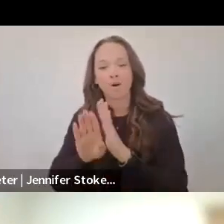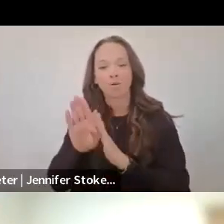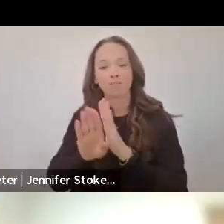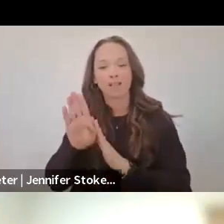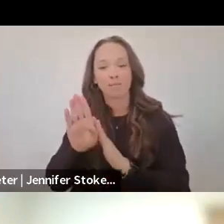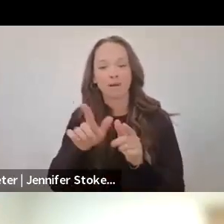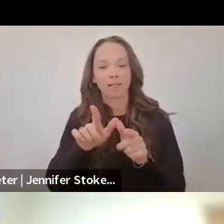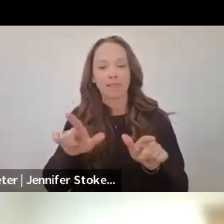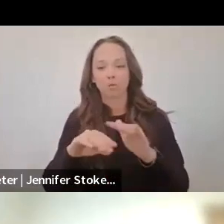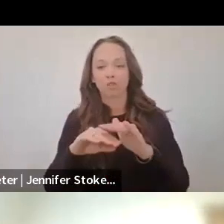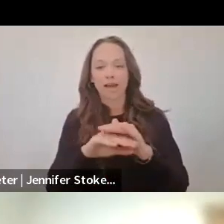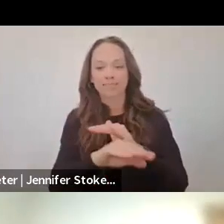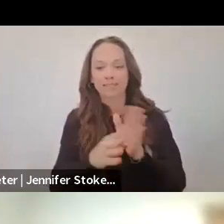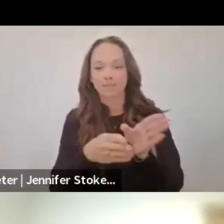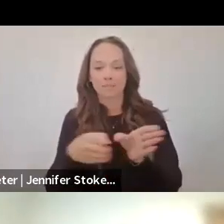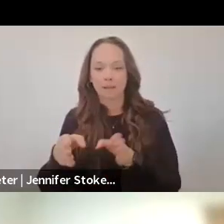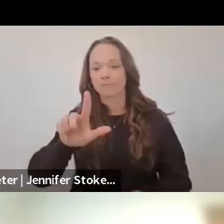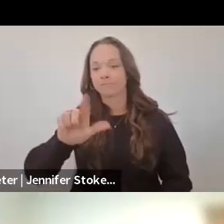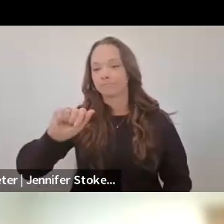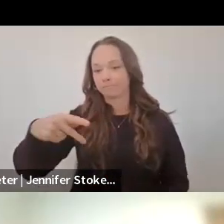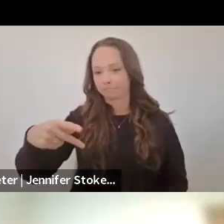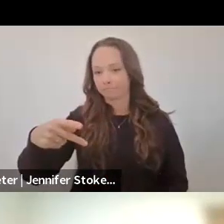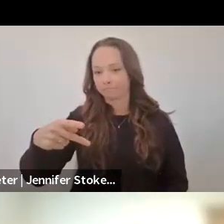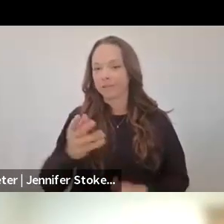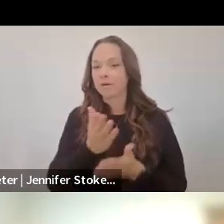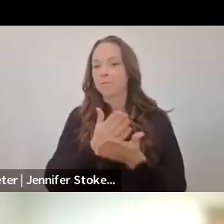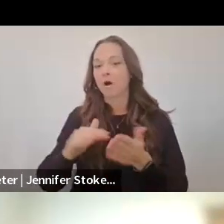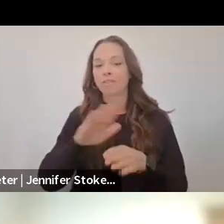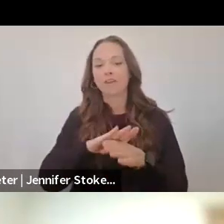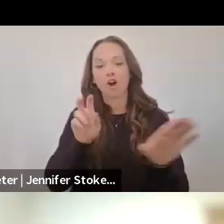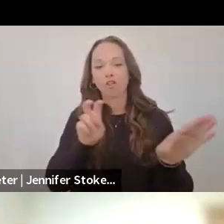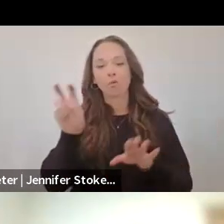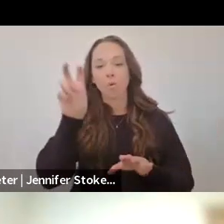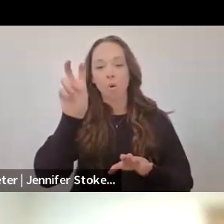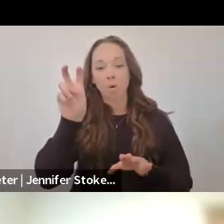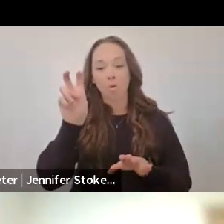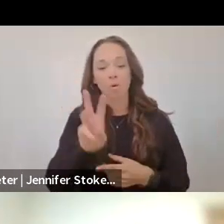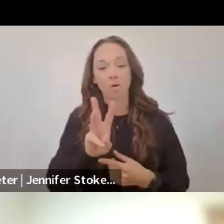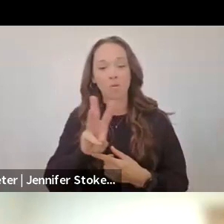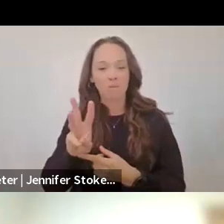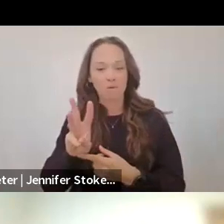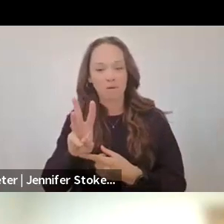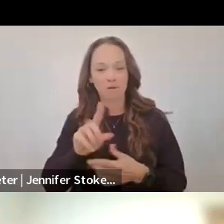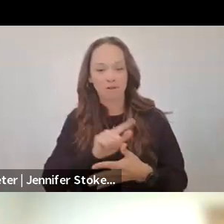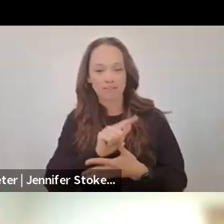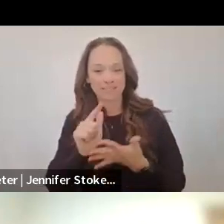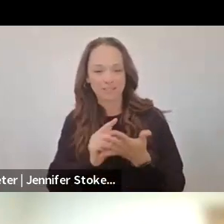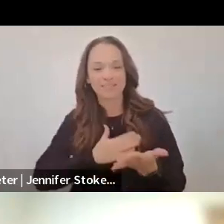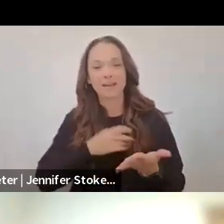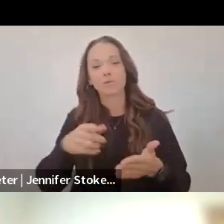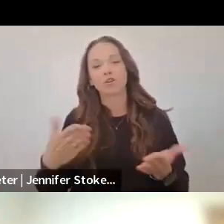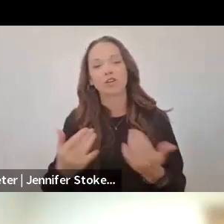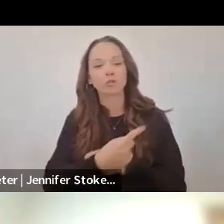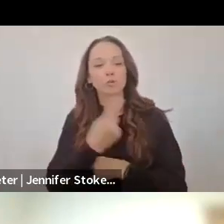access plan as part of the NCIHC On The Road webinar series. We're very glad to have you here today, and we have